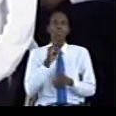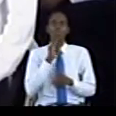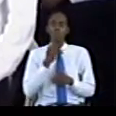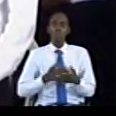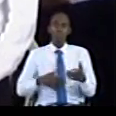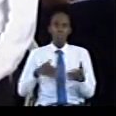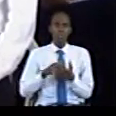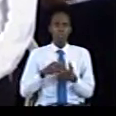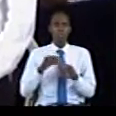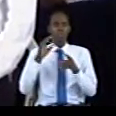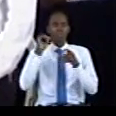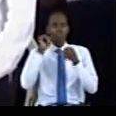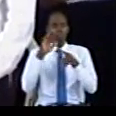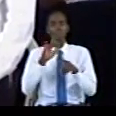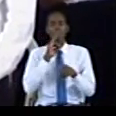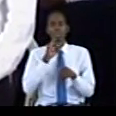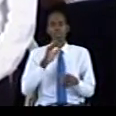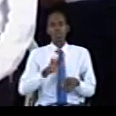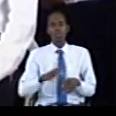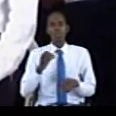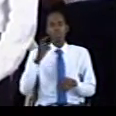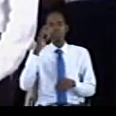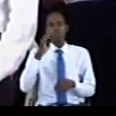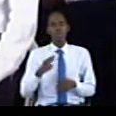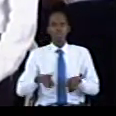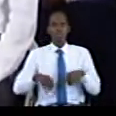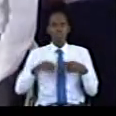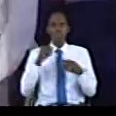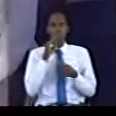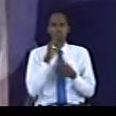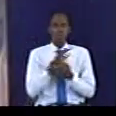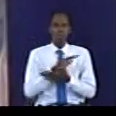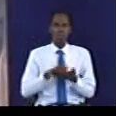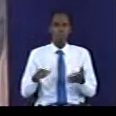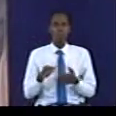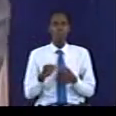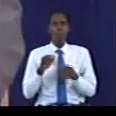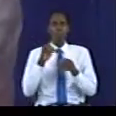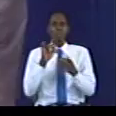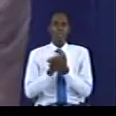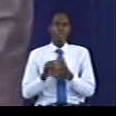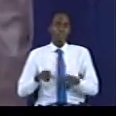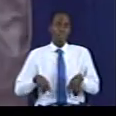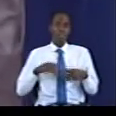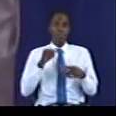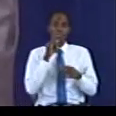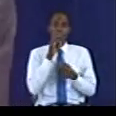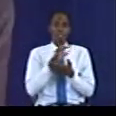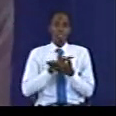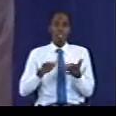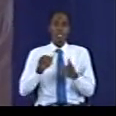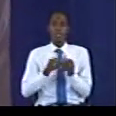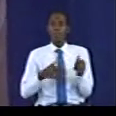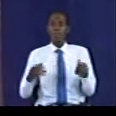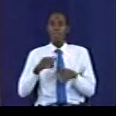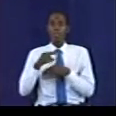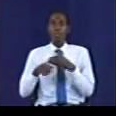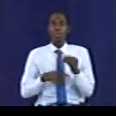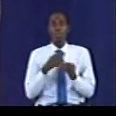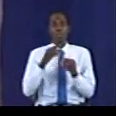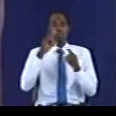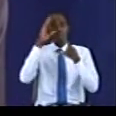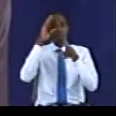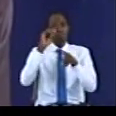of God. His life is clean. Her life is clean. Everything about him, about her, I see